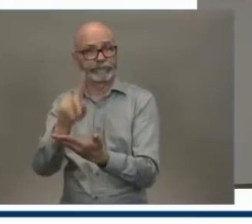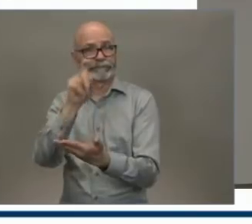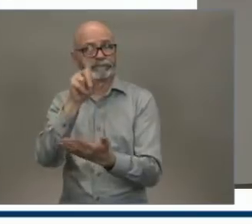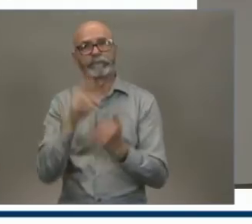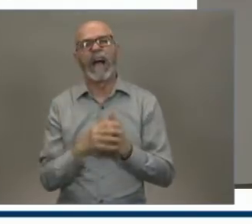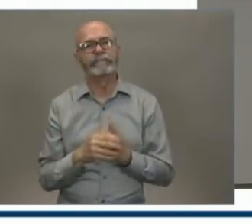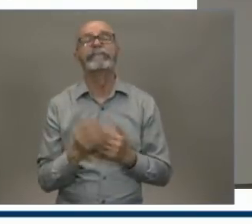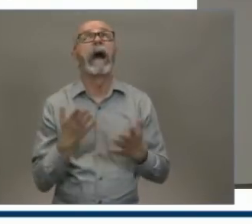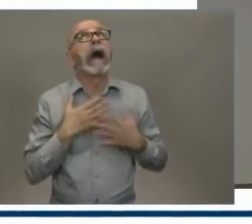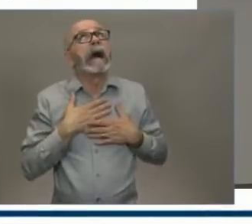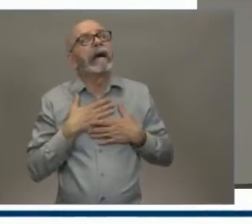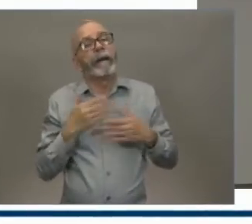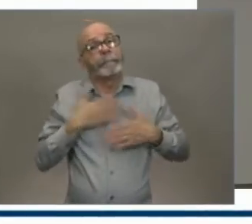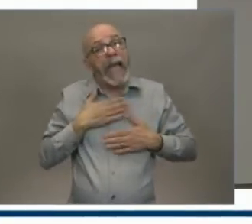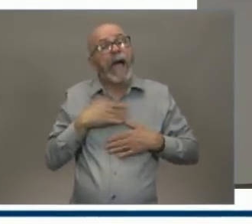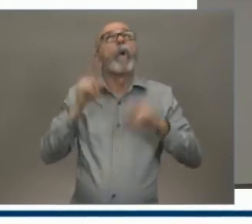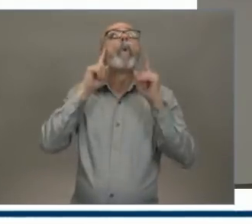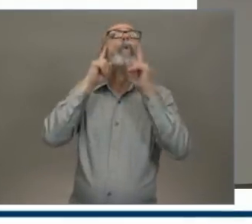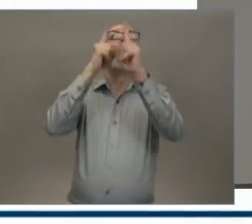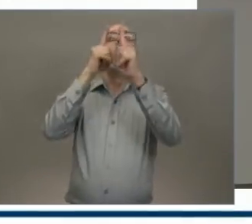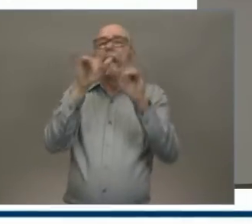learn about the vaccine, especially